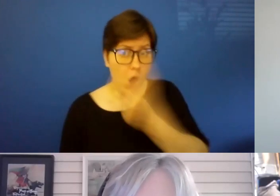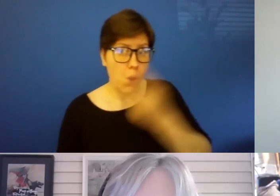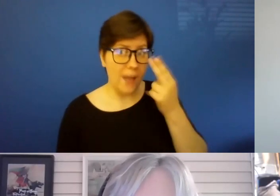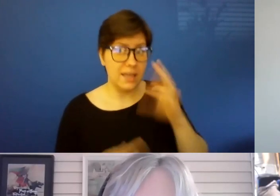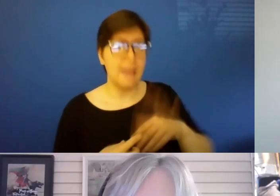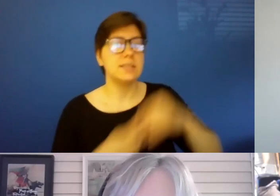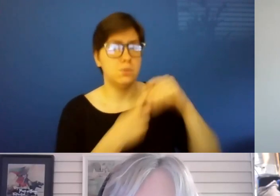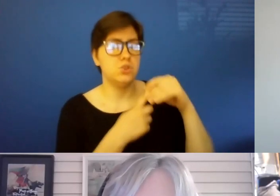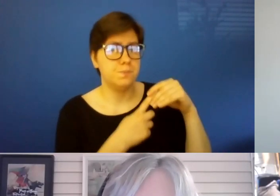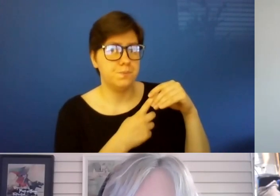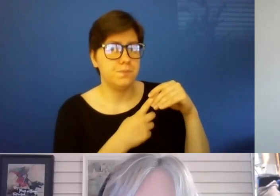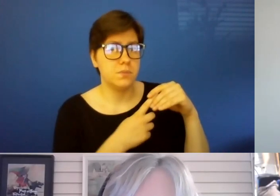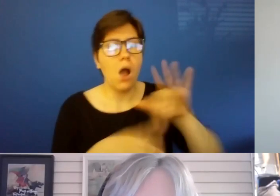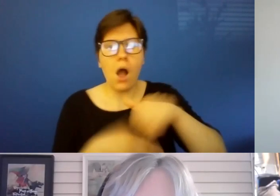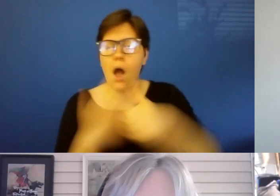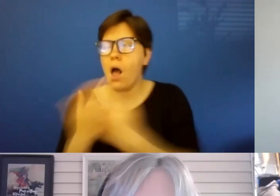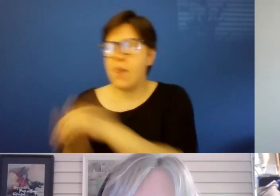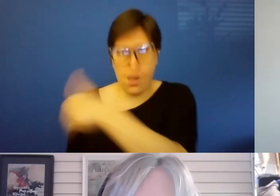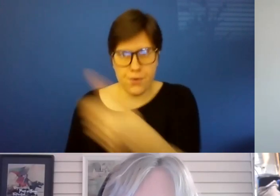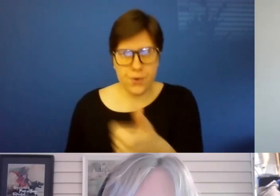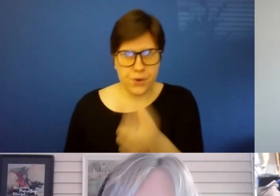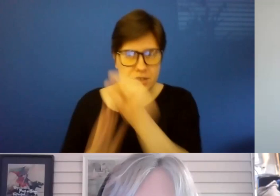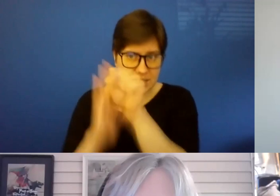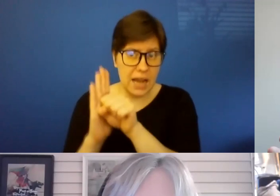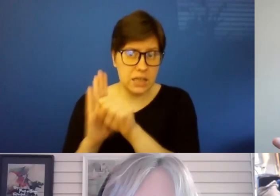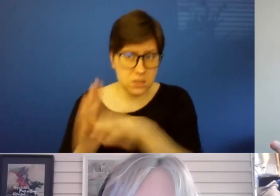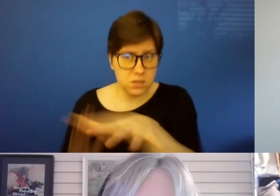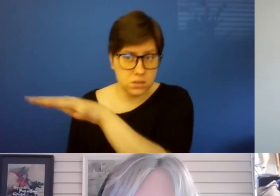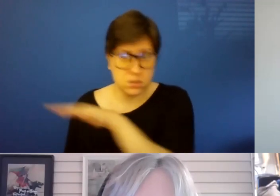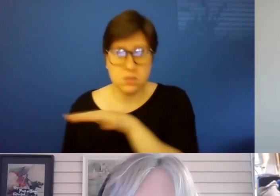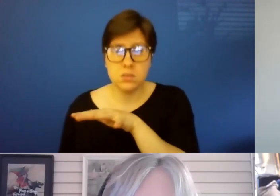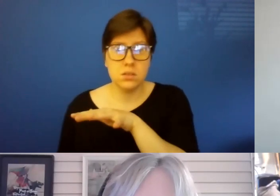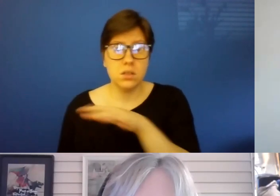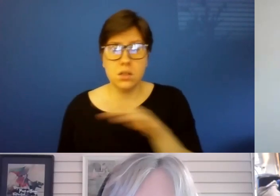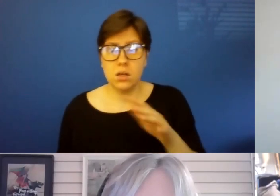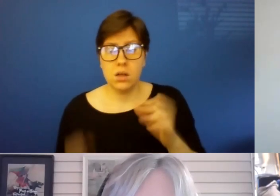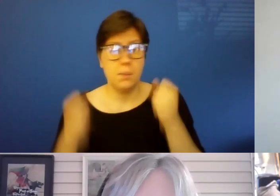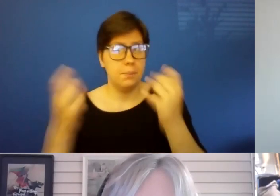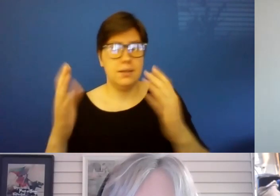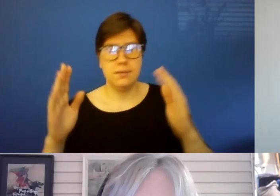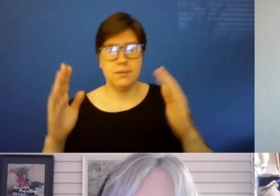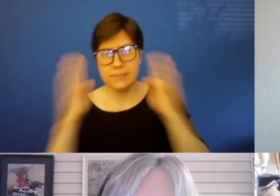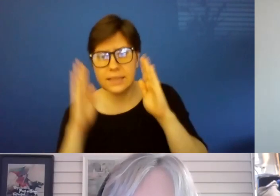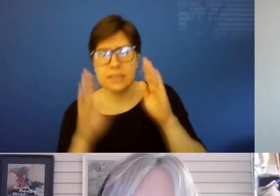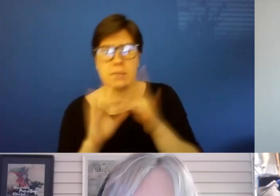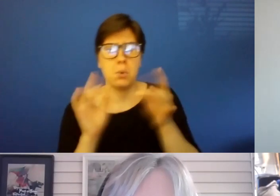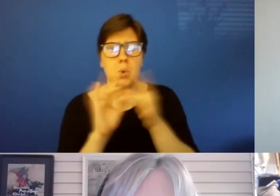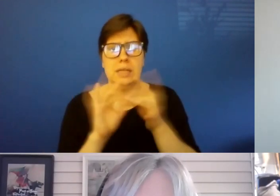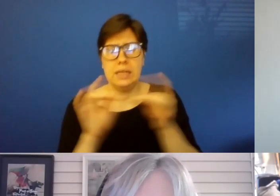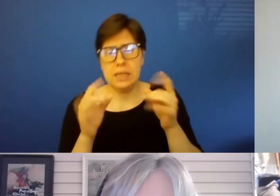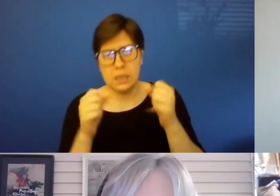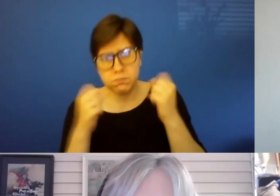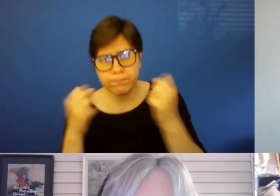exception. All the other state legislatures, hearing tons of testimony, looking at tons of evidence, weighing this